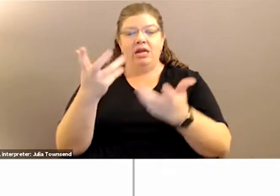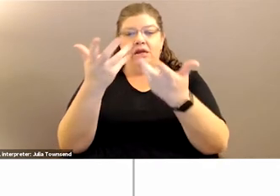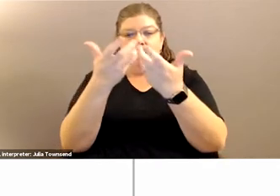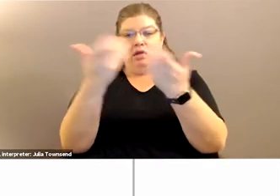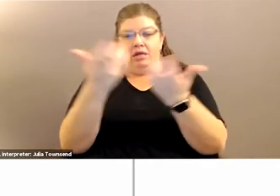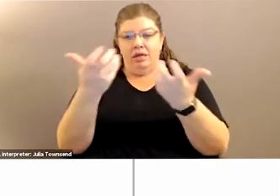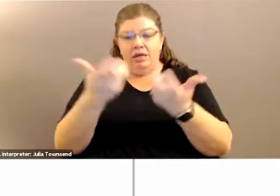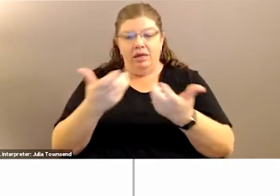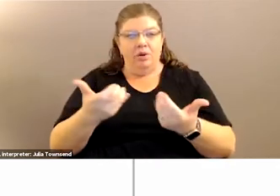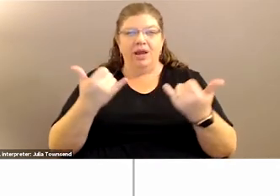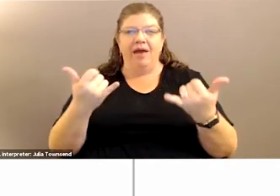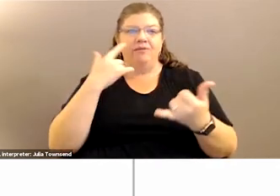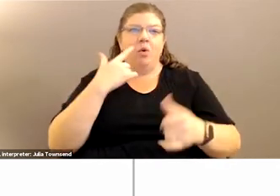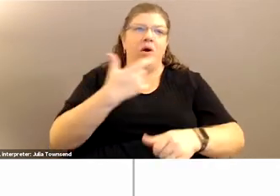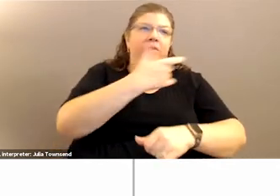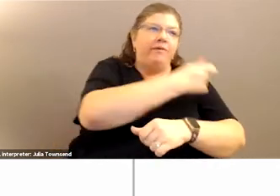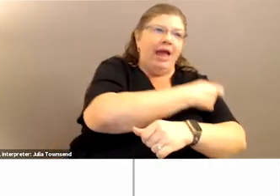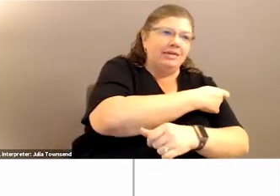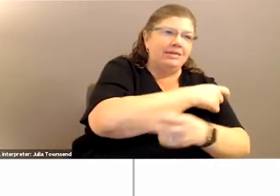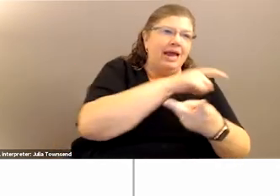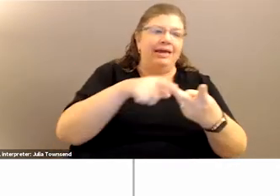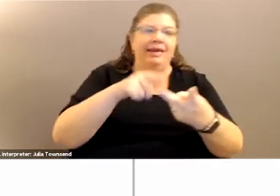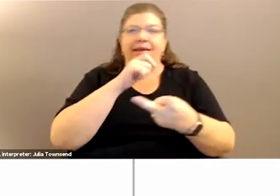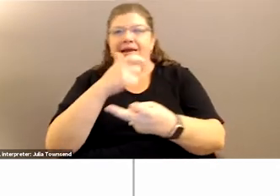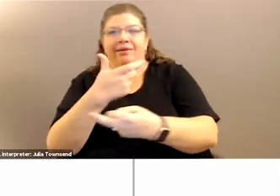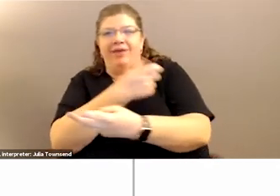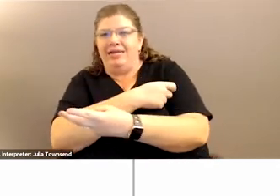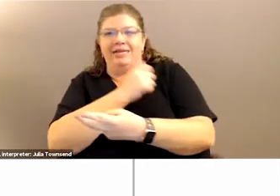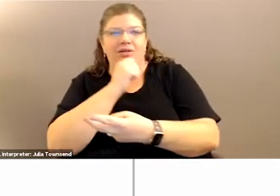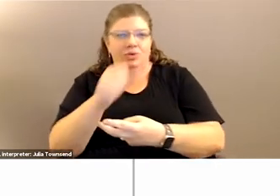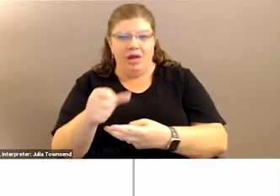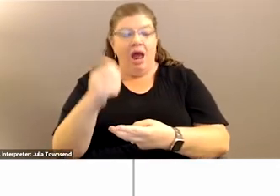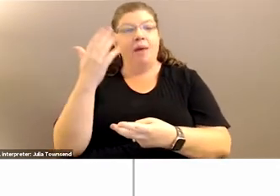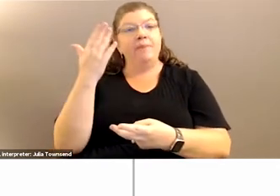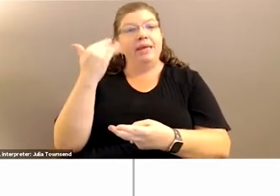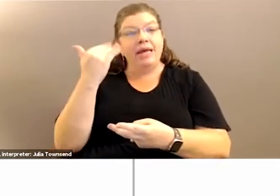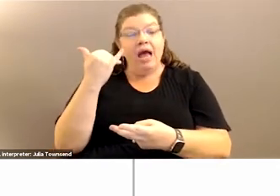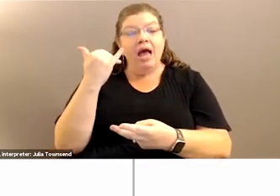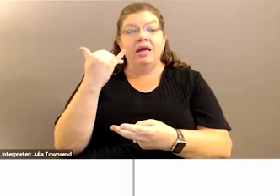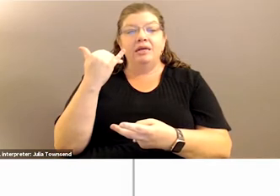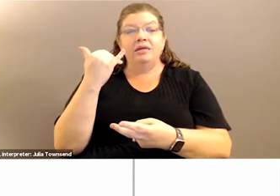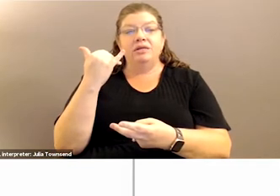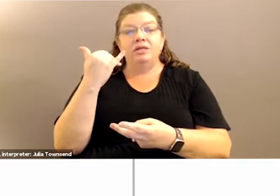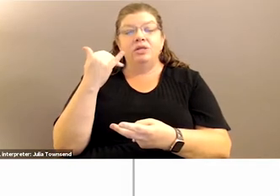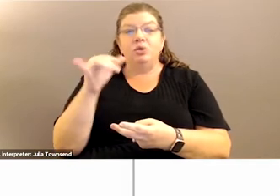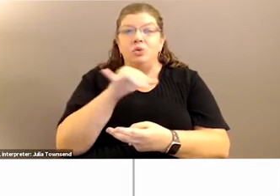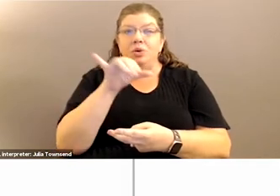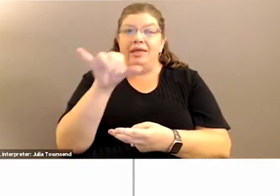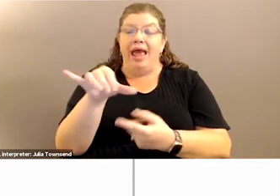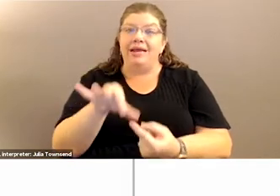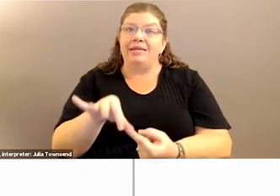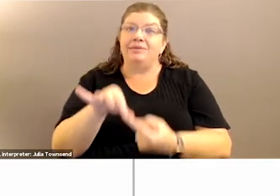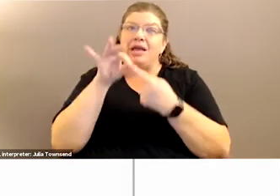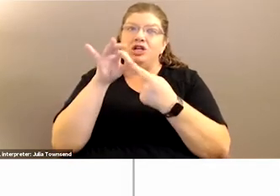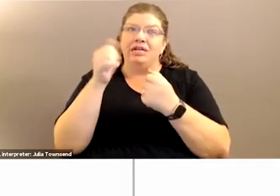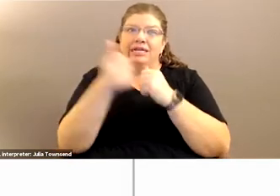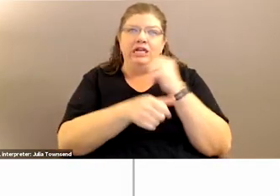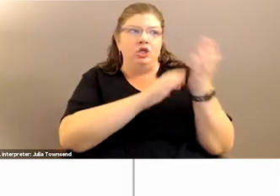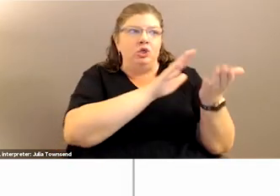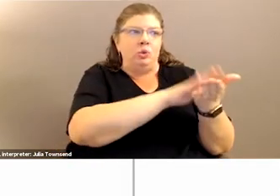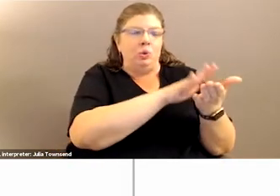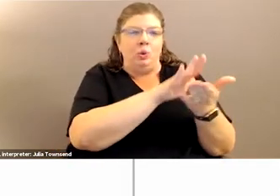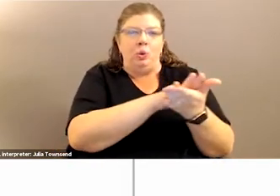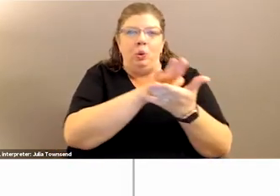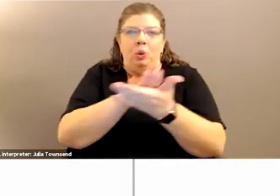terms of vaccinated or unvaccinated because to do so especially by school